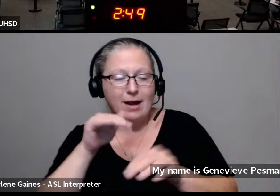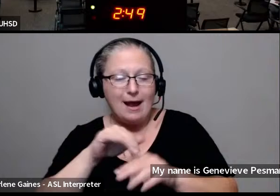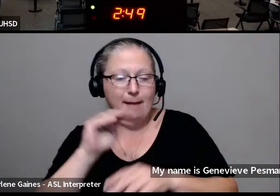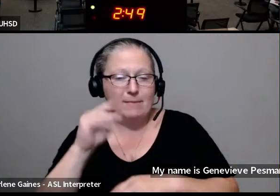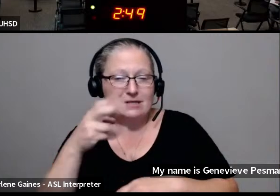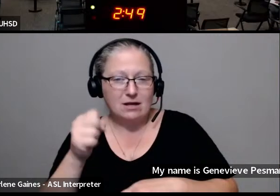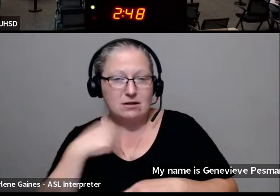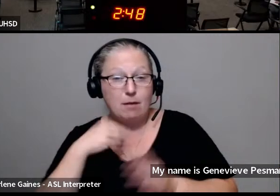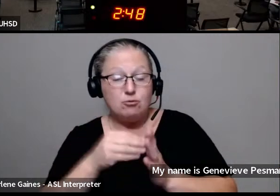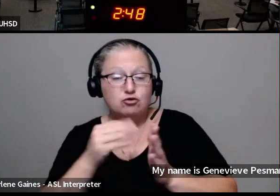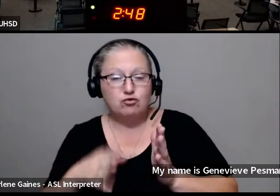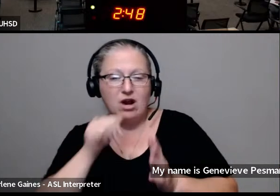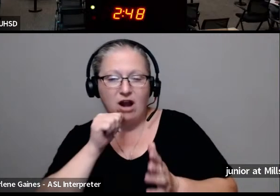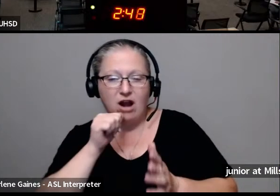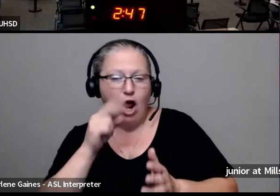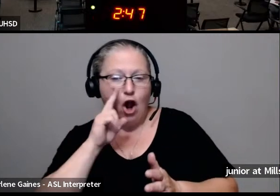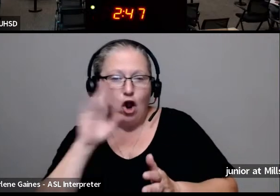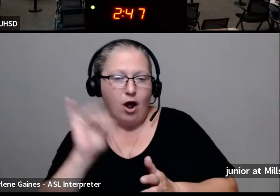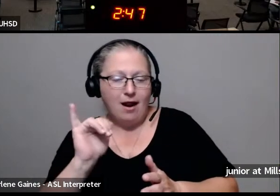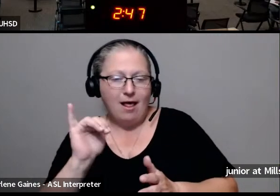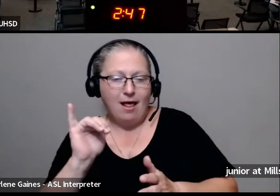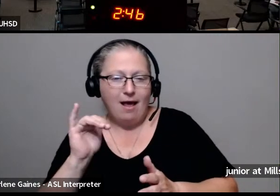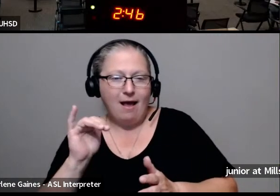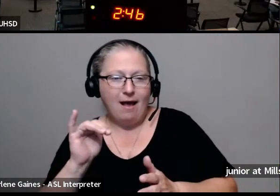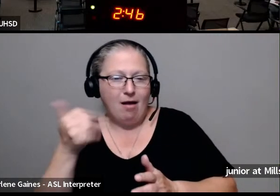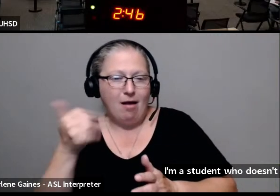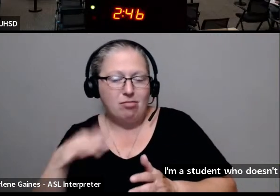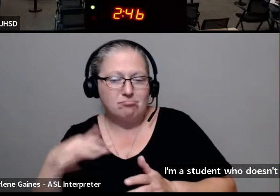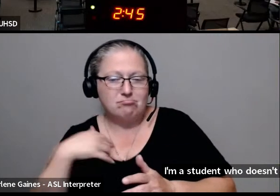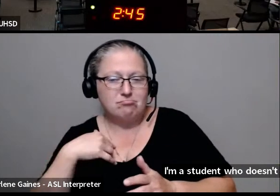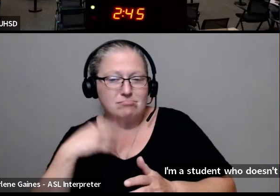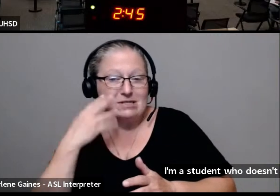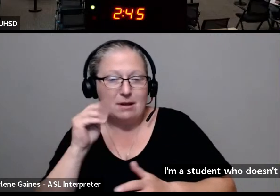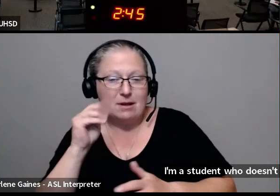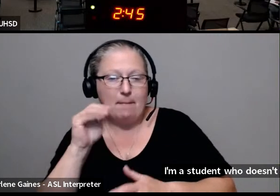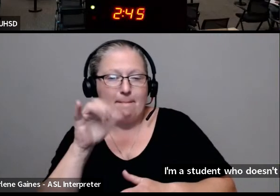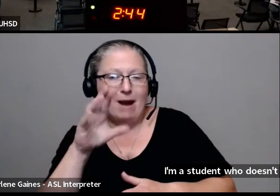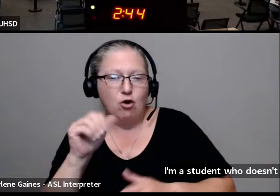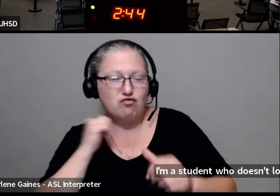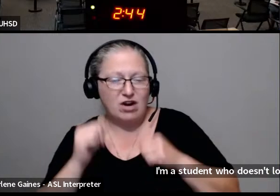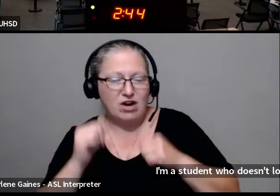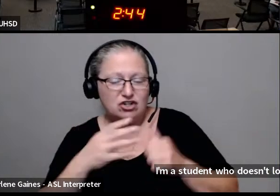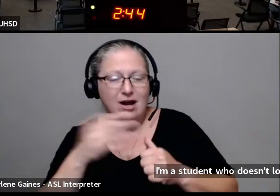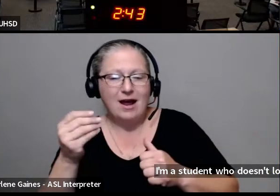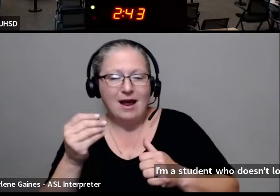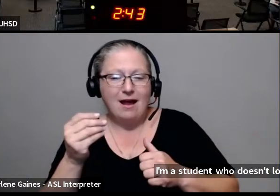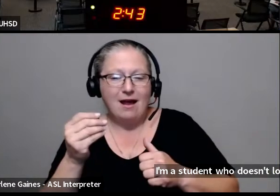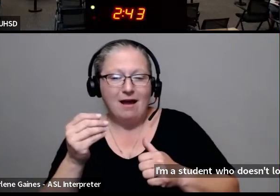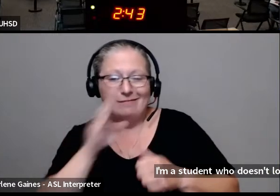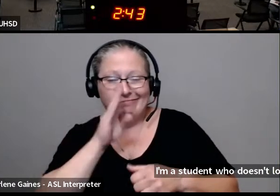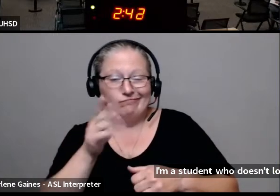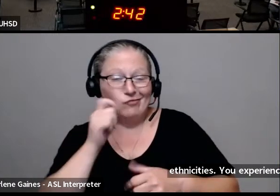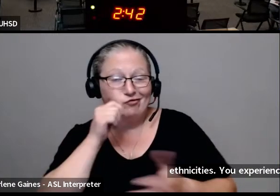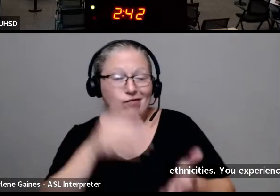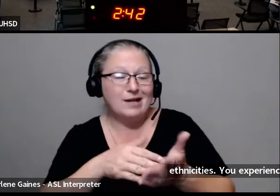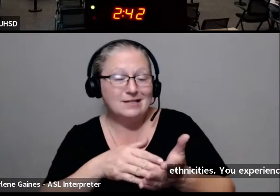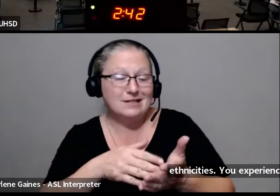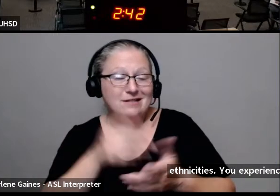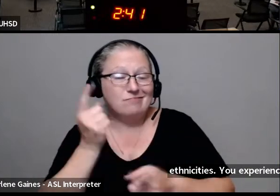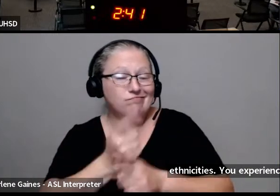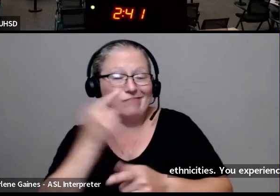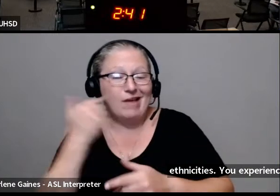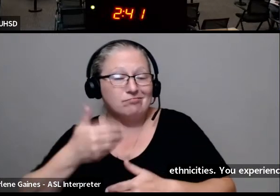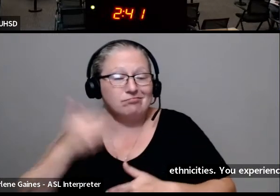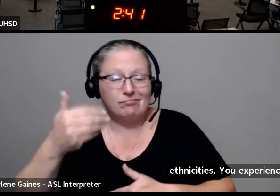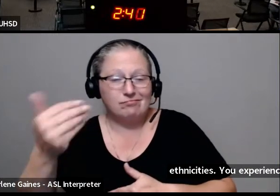student who doesn't look completely like any of my ethnicities, yet experience microaggressions or even straight up racism on a regular